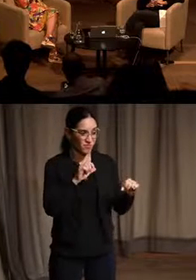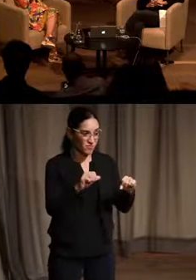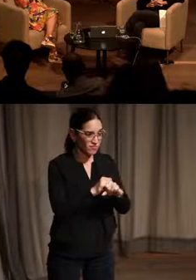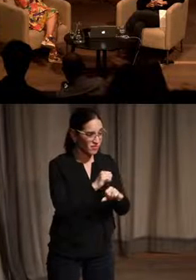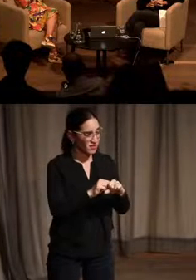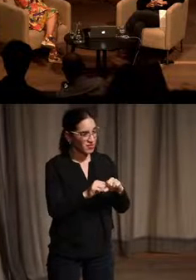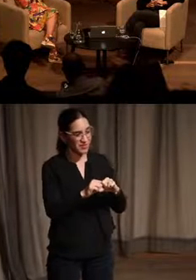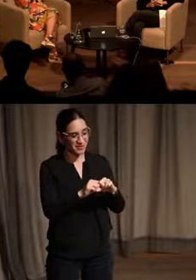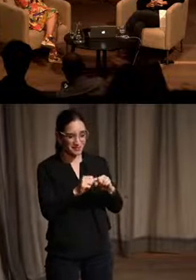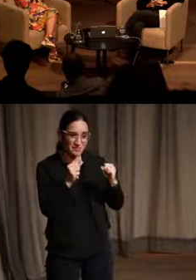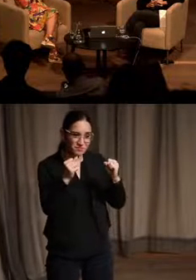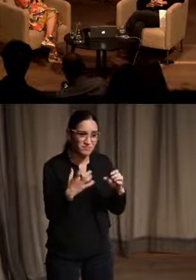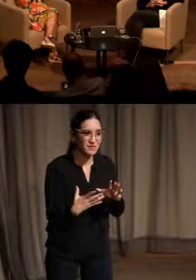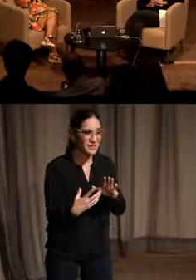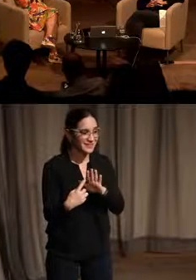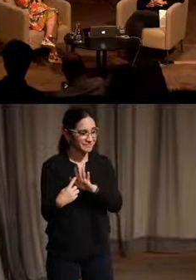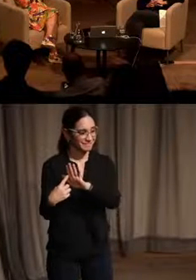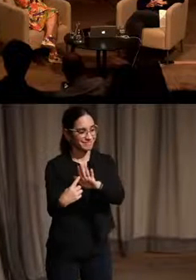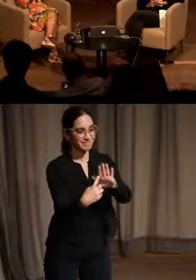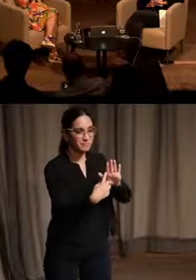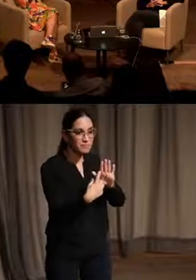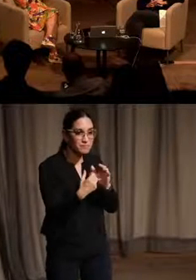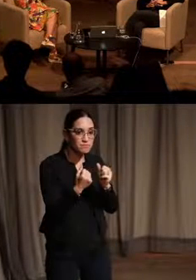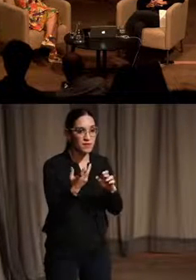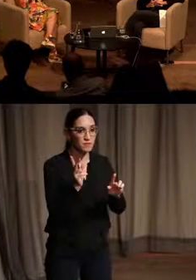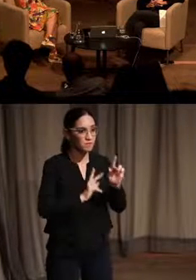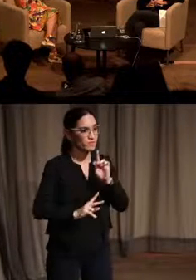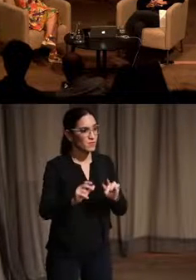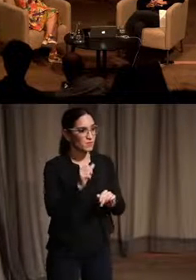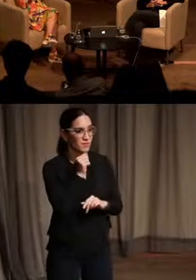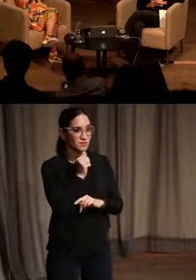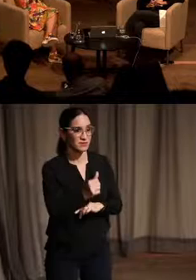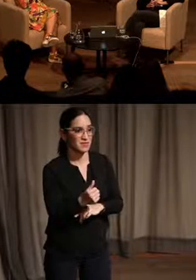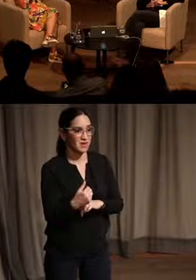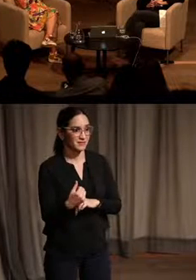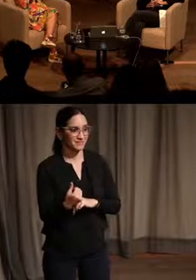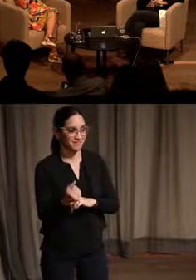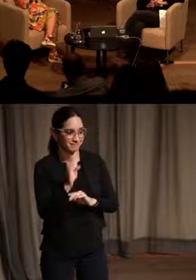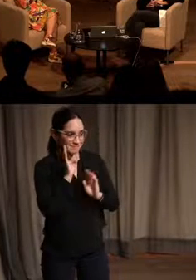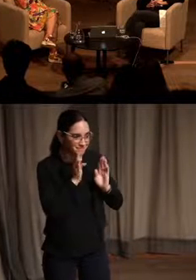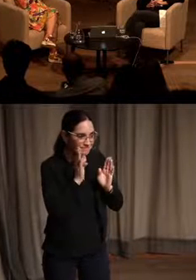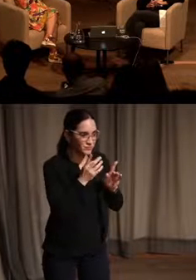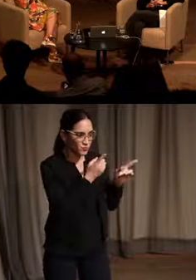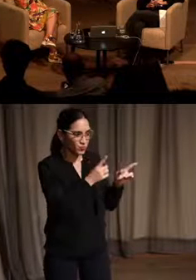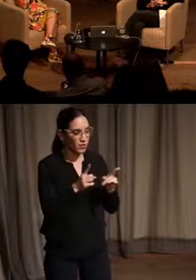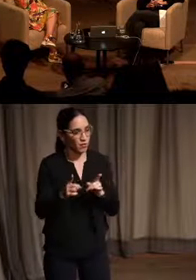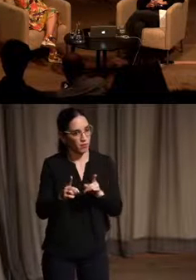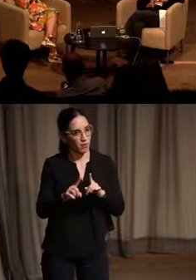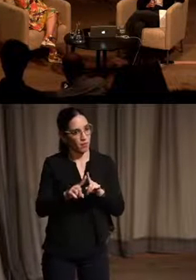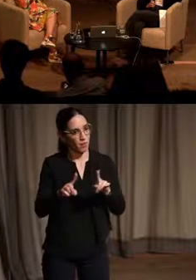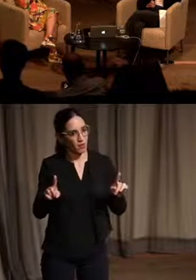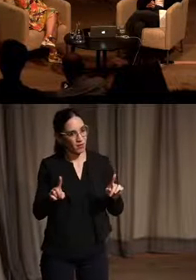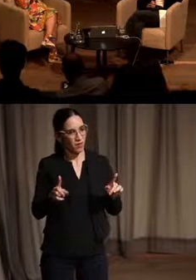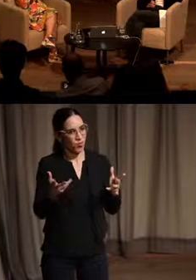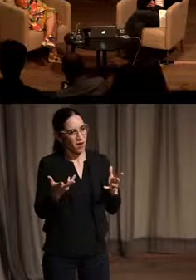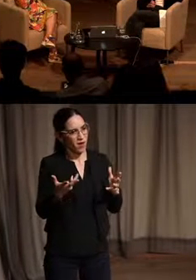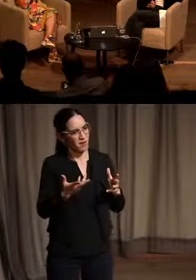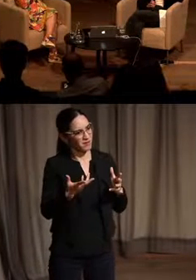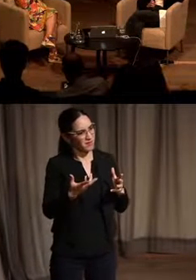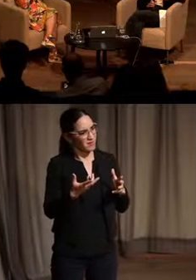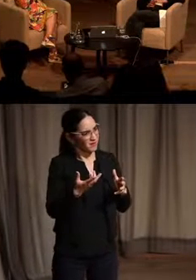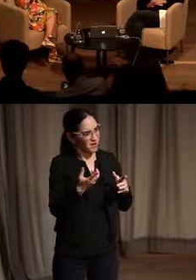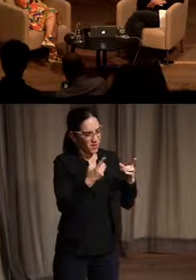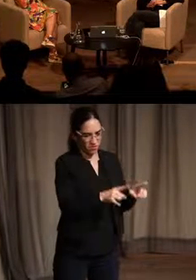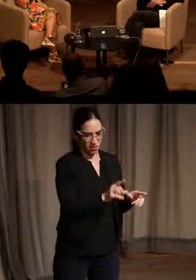many examples for some people right. who might not be paying a lot of attention in terms of the consequences of